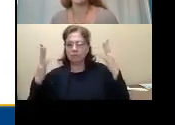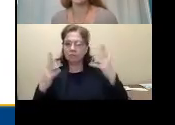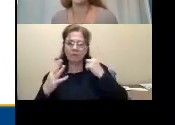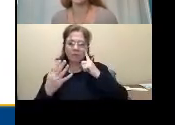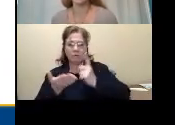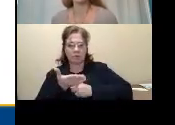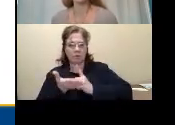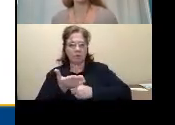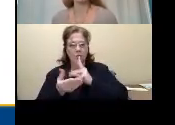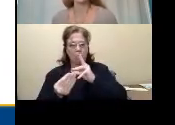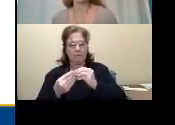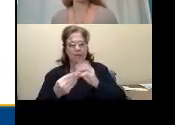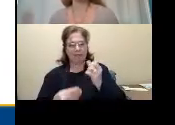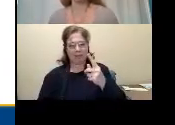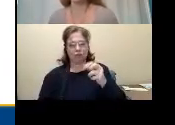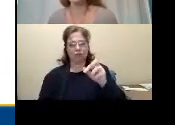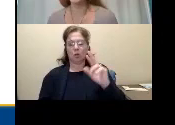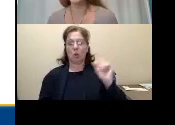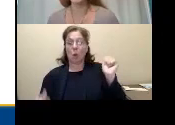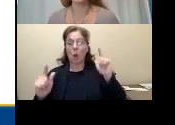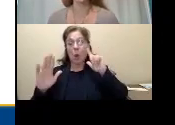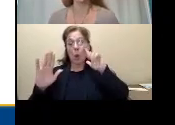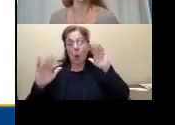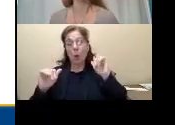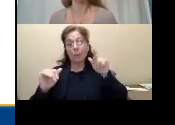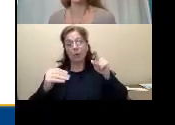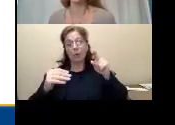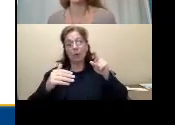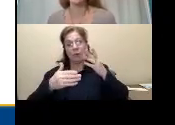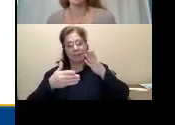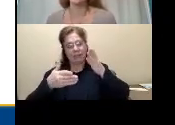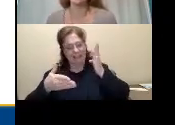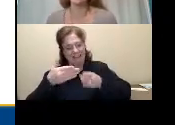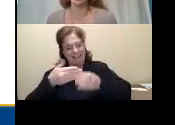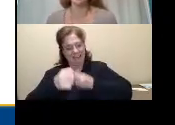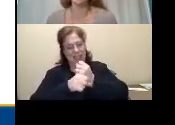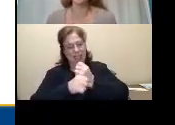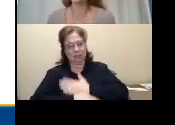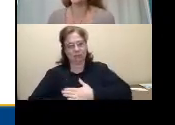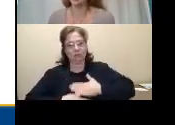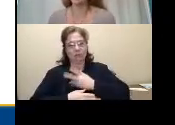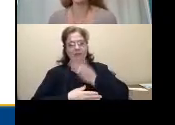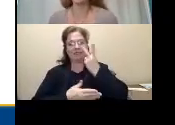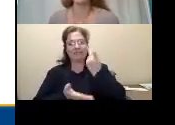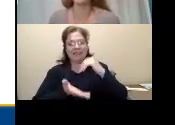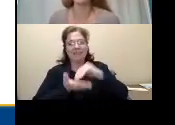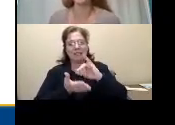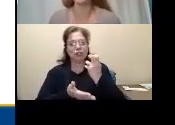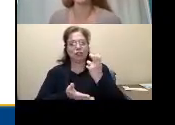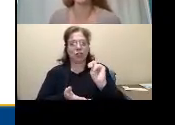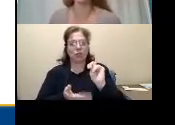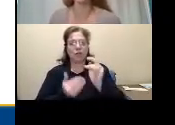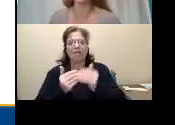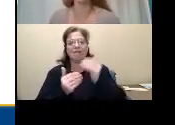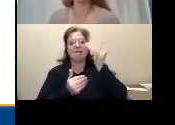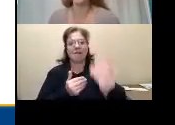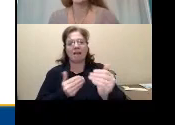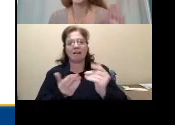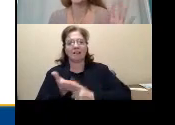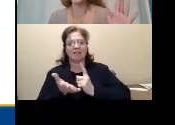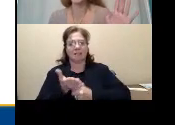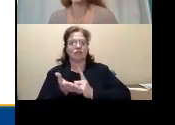on cancer. I hope everyone has a lovely end of the year, and we will see you again in January with our next community